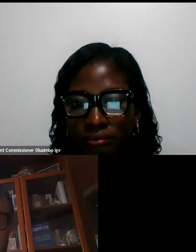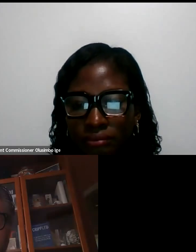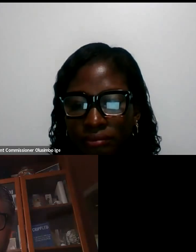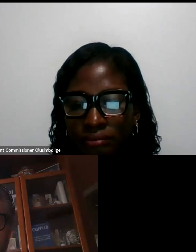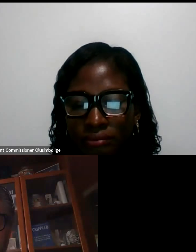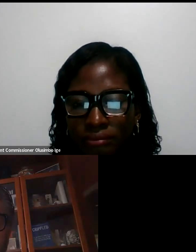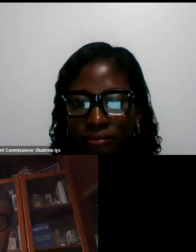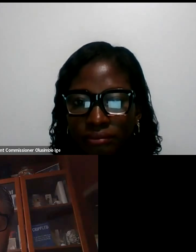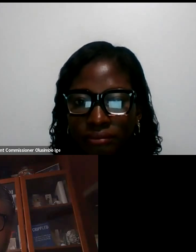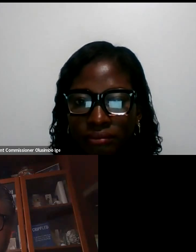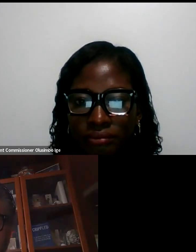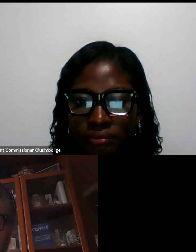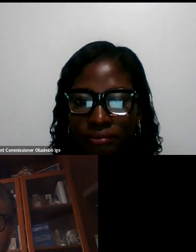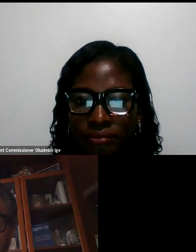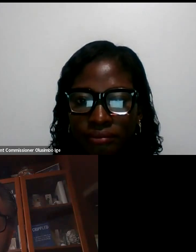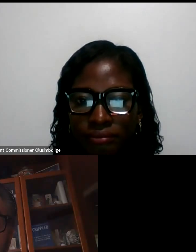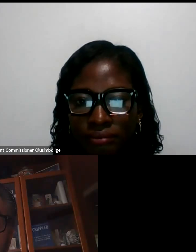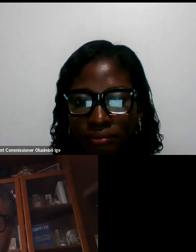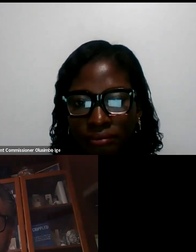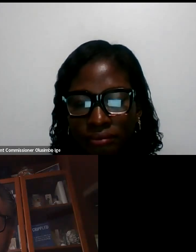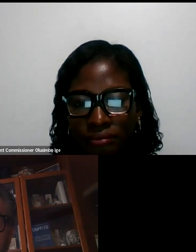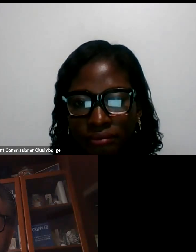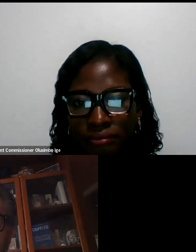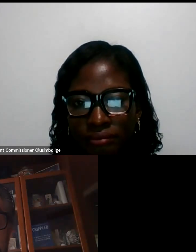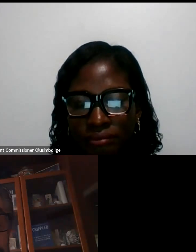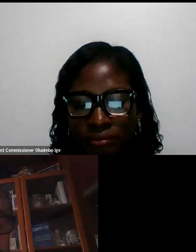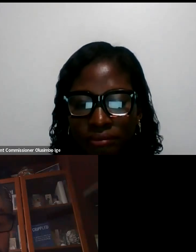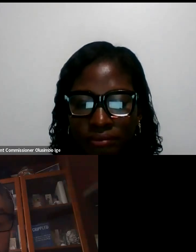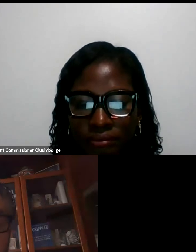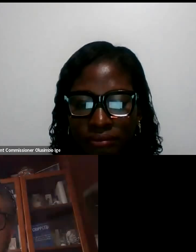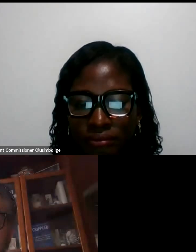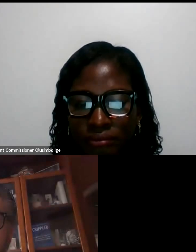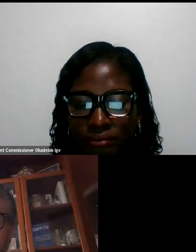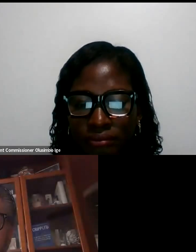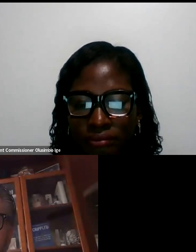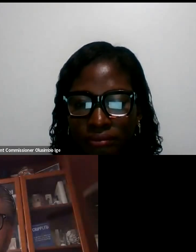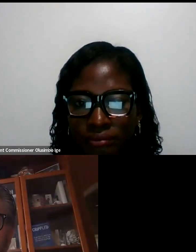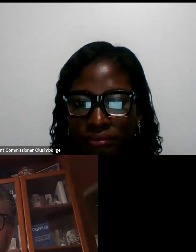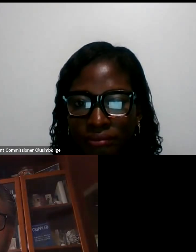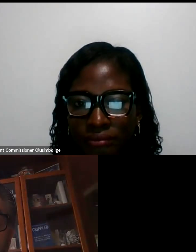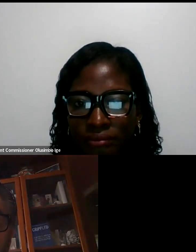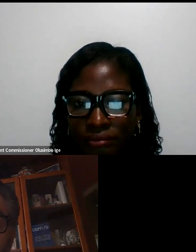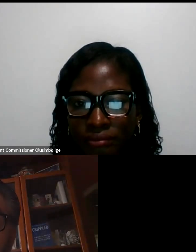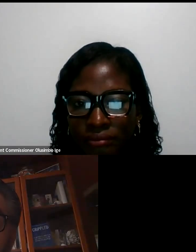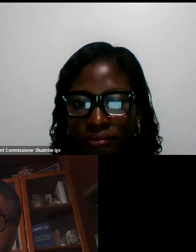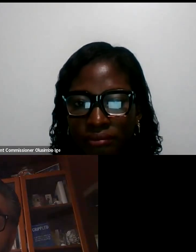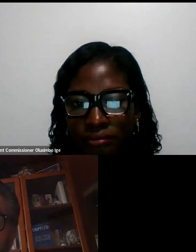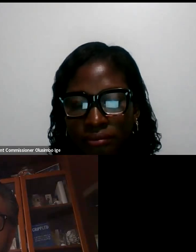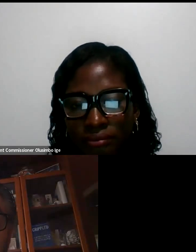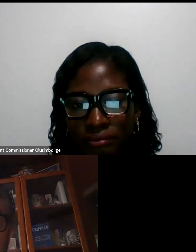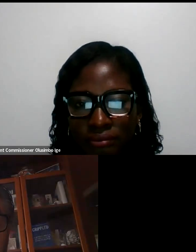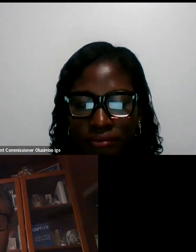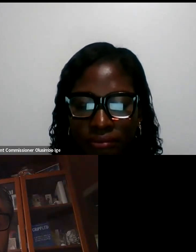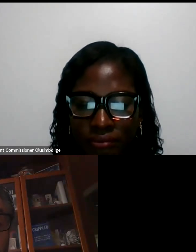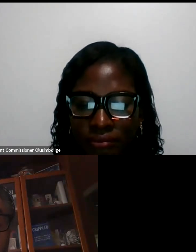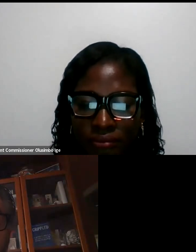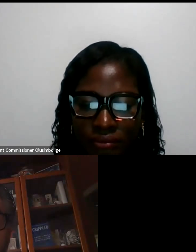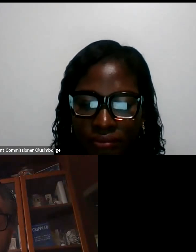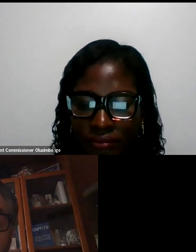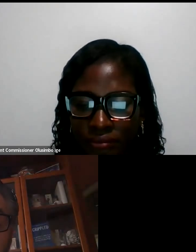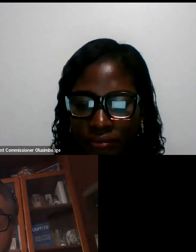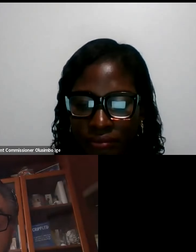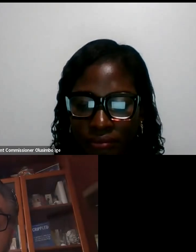vaccine distribution in our city that extend way beyond what we can do. For example,